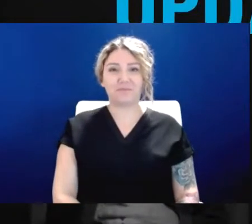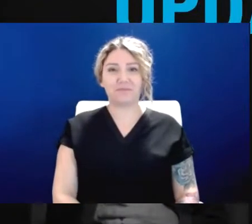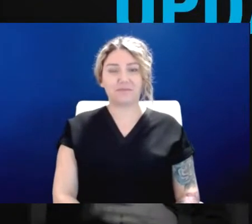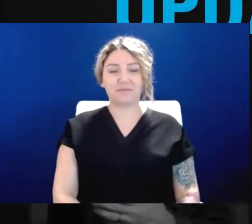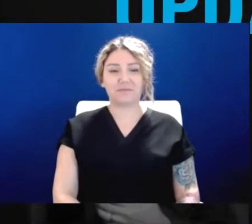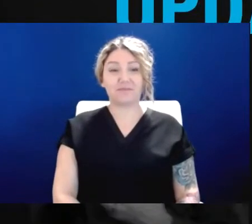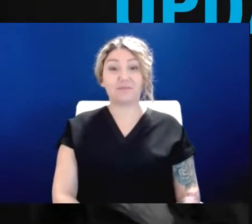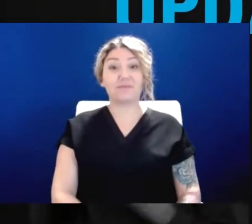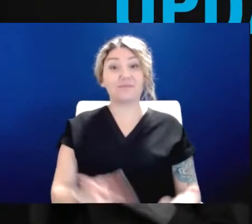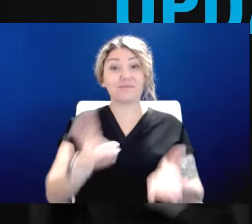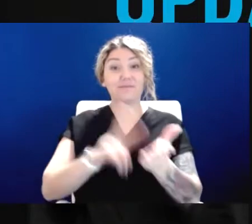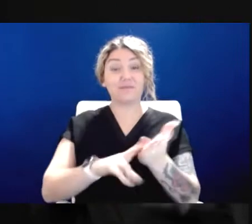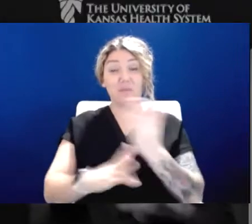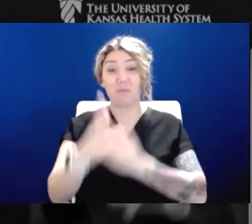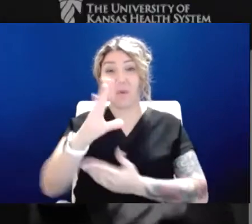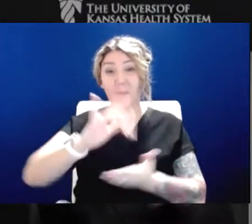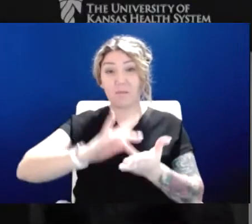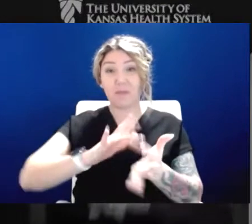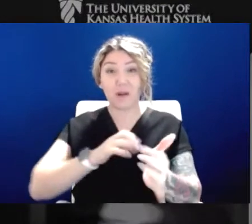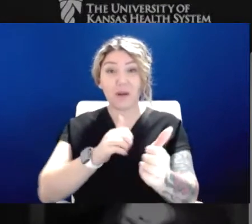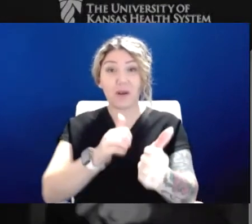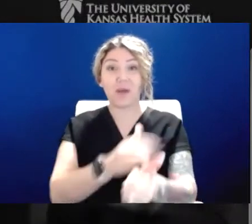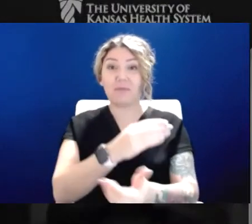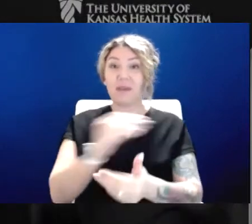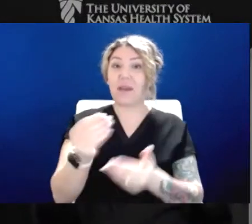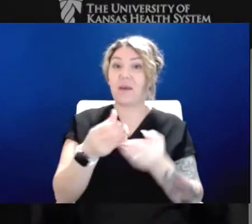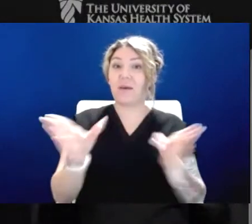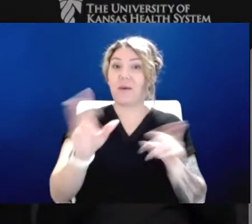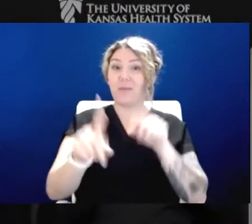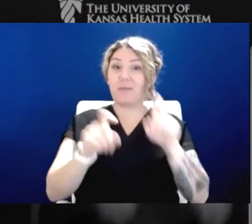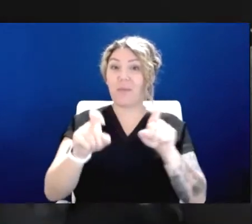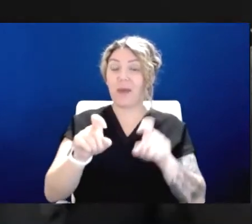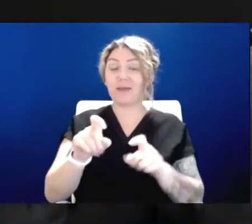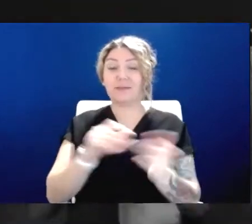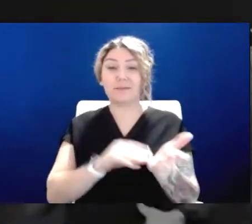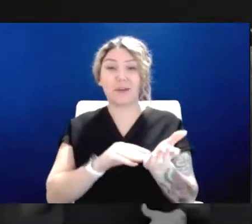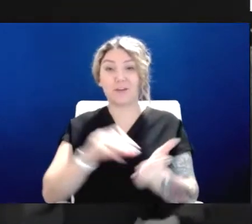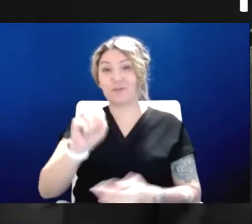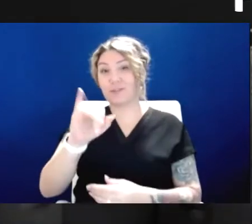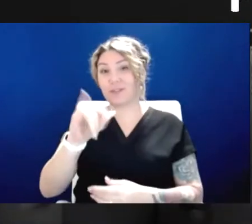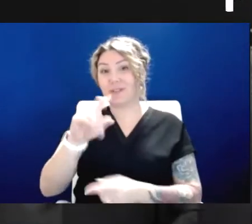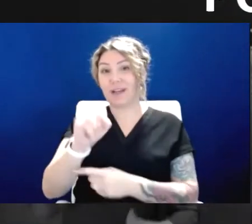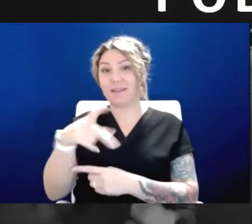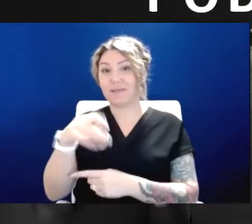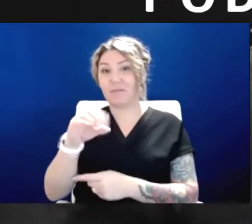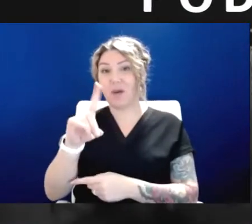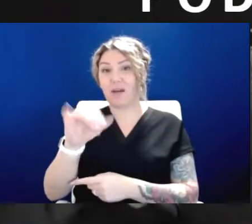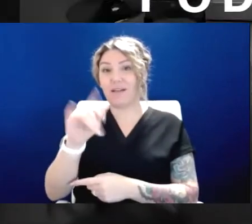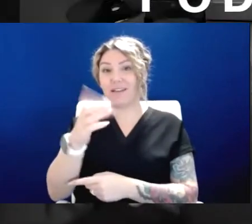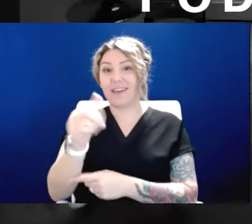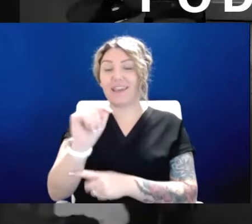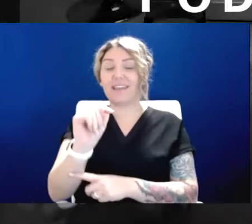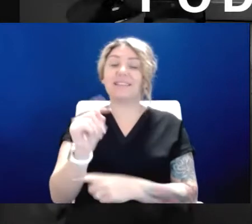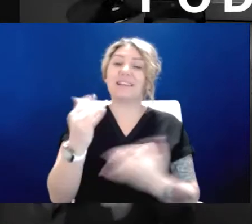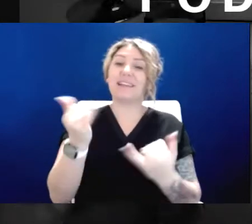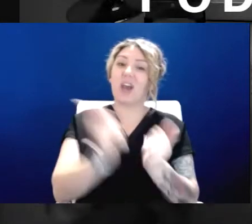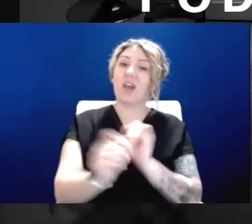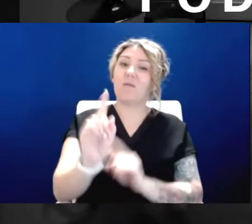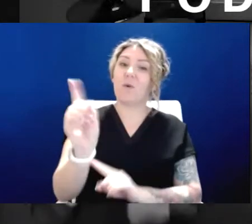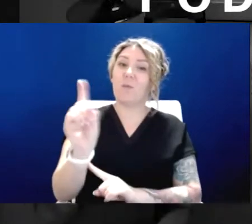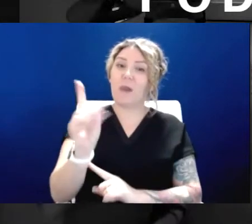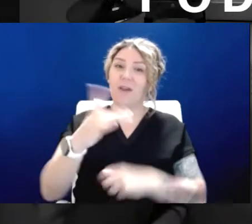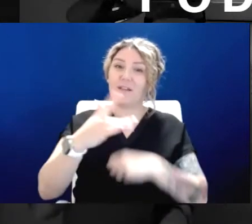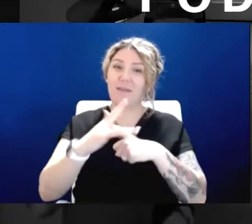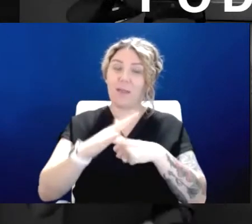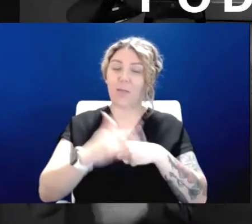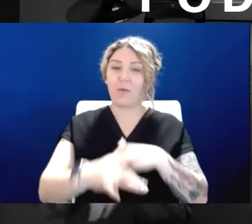Subscribe to our Morning Medical Update and Open Mics with Dr. Stites podcasts. Now, everywhere podcasts are available.